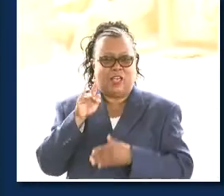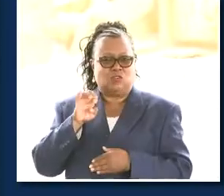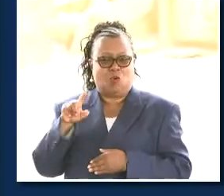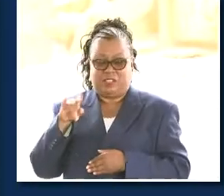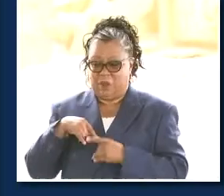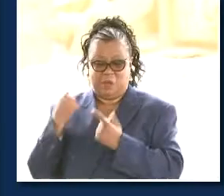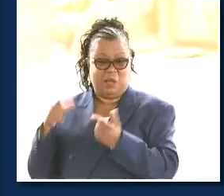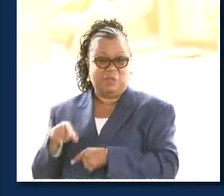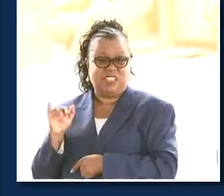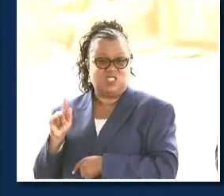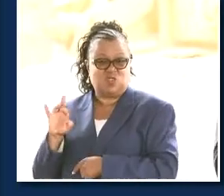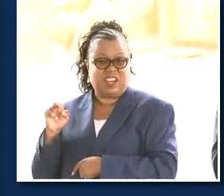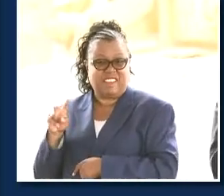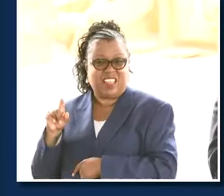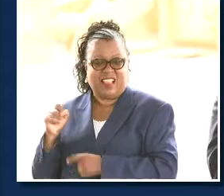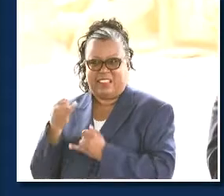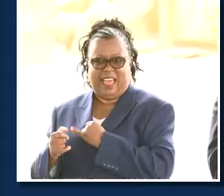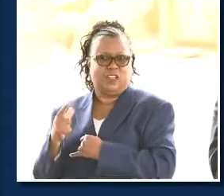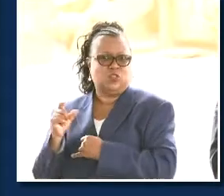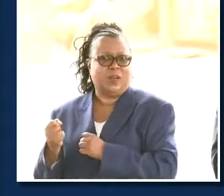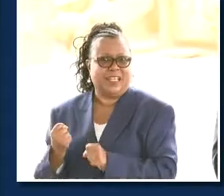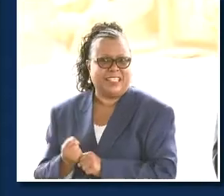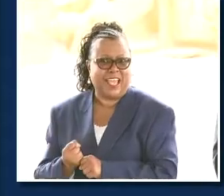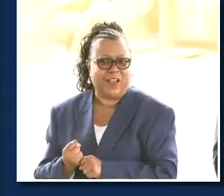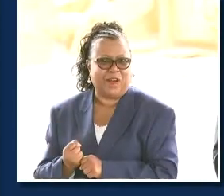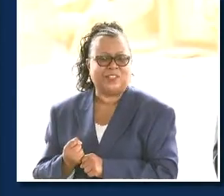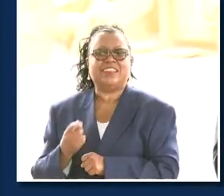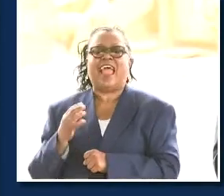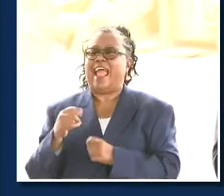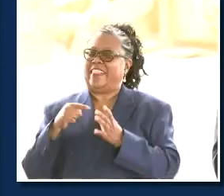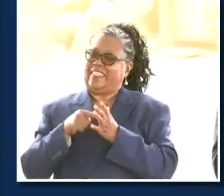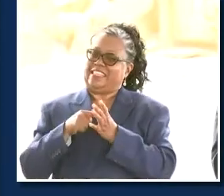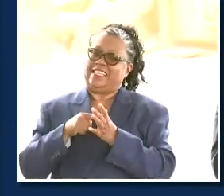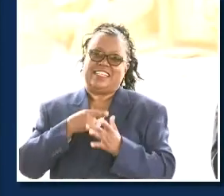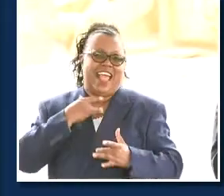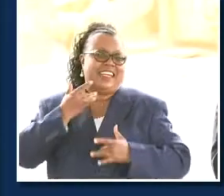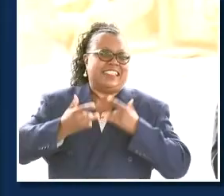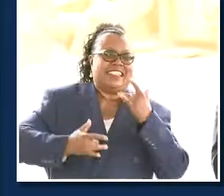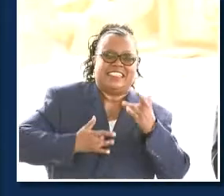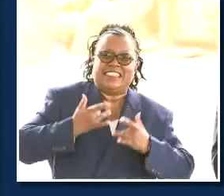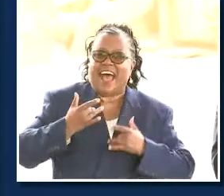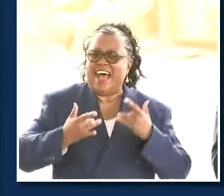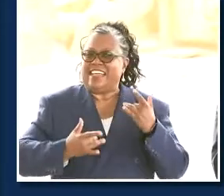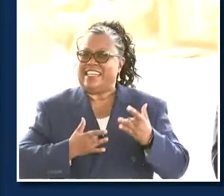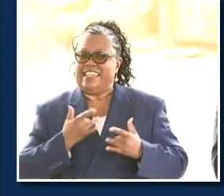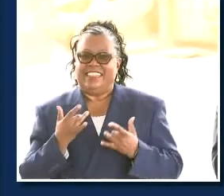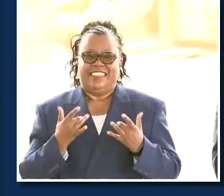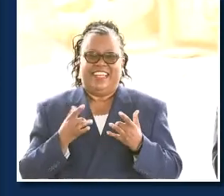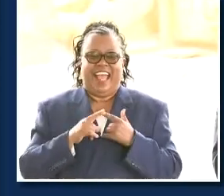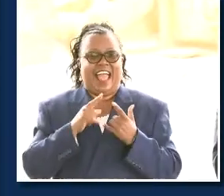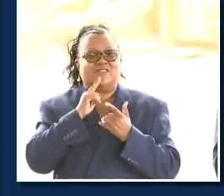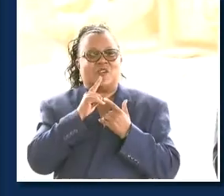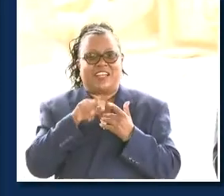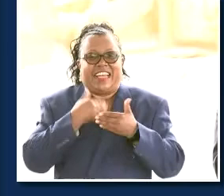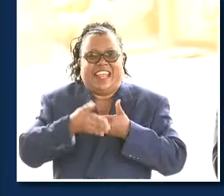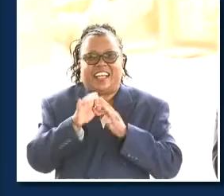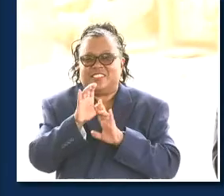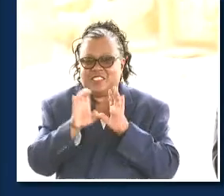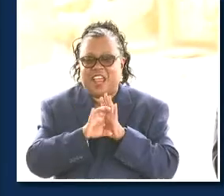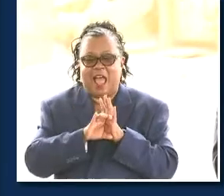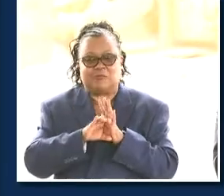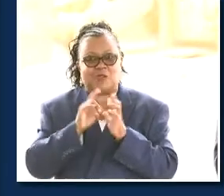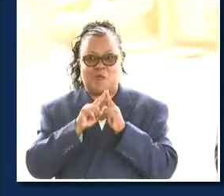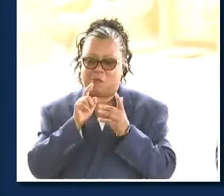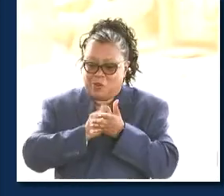been in Streeterville, I think, for the last 20 years. And but this is an exciting, essentially, next chapter in the story